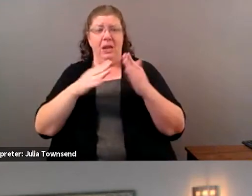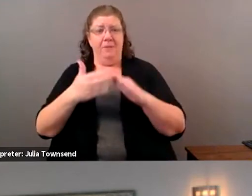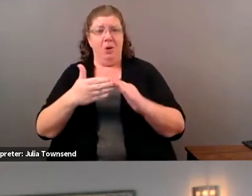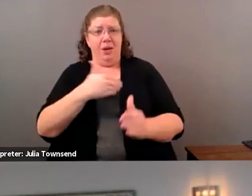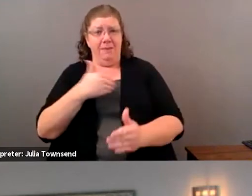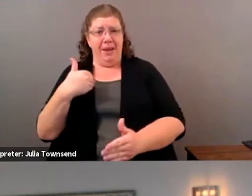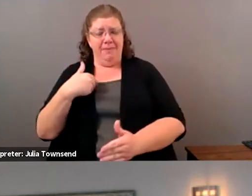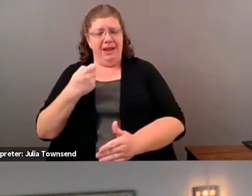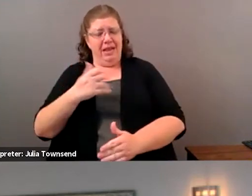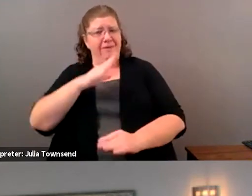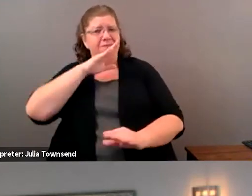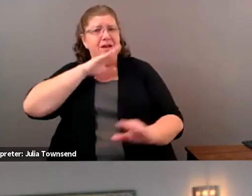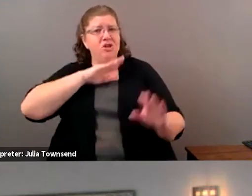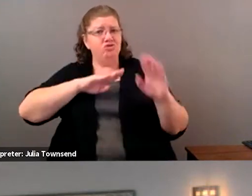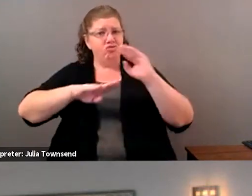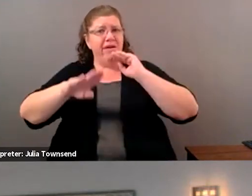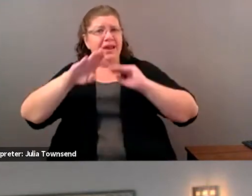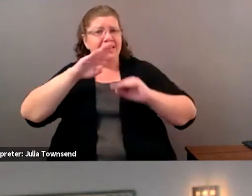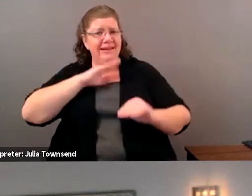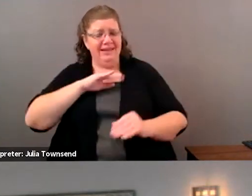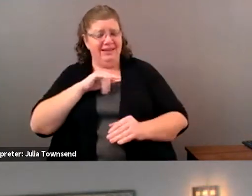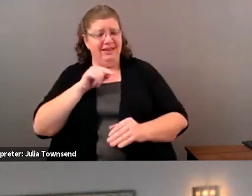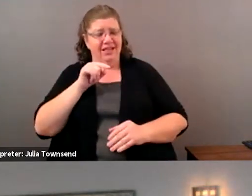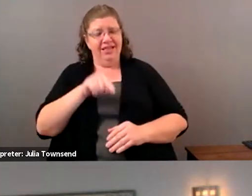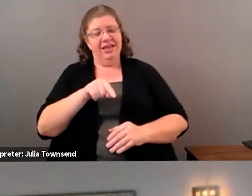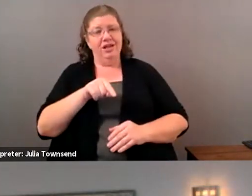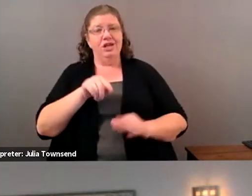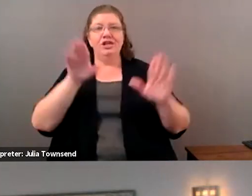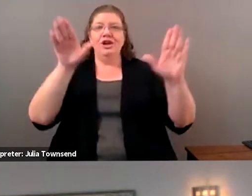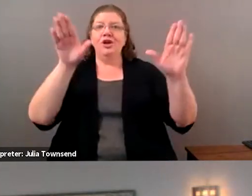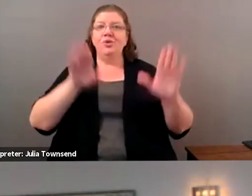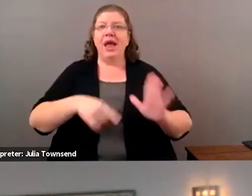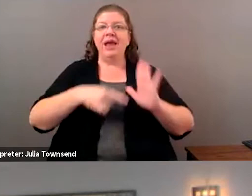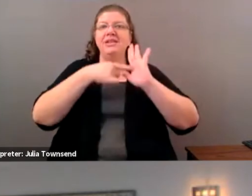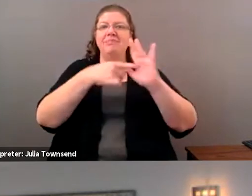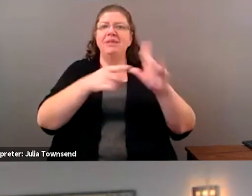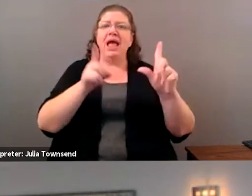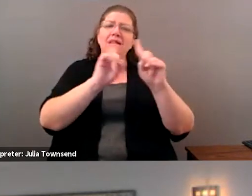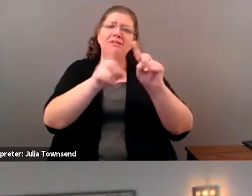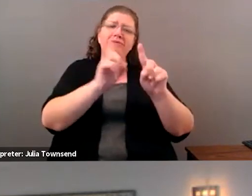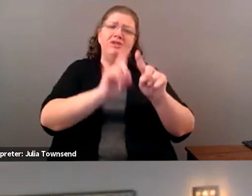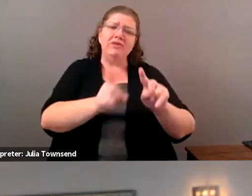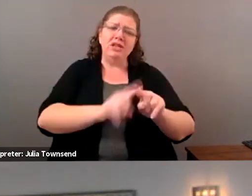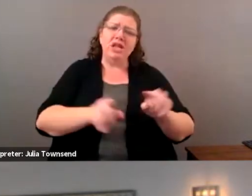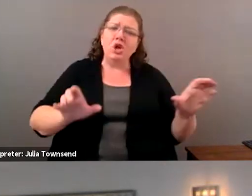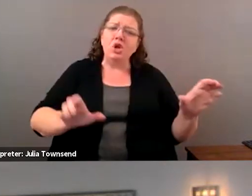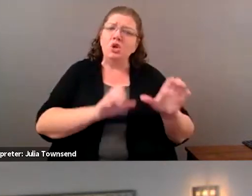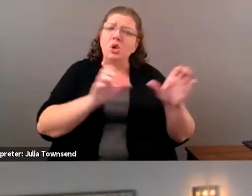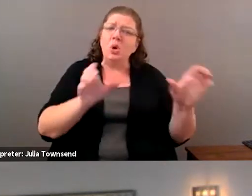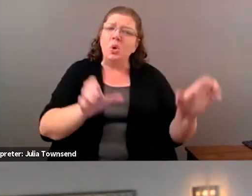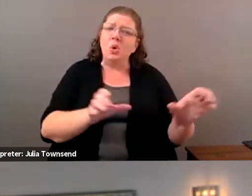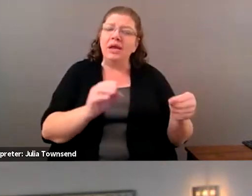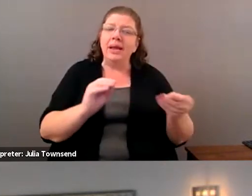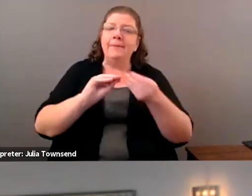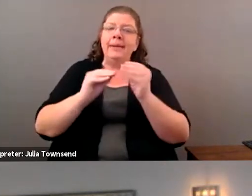bit frustrating that you have this like great display of different things you're doing, but there's no